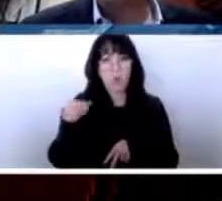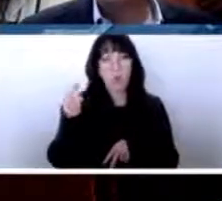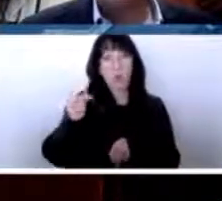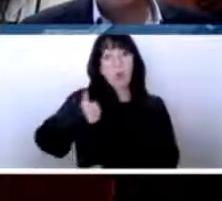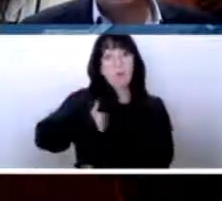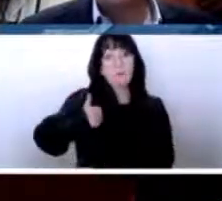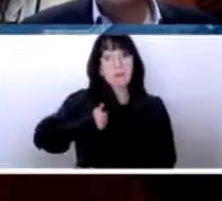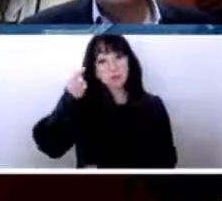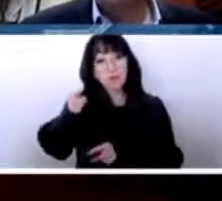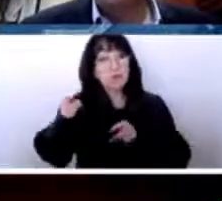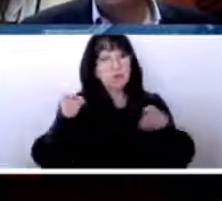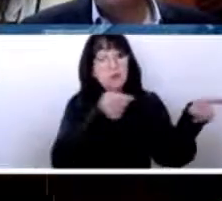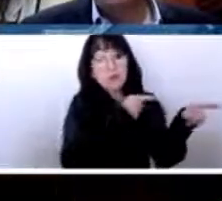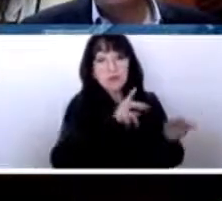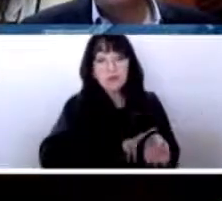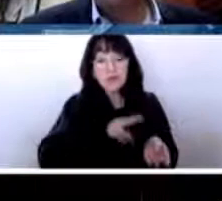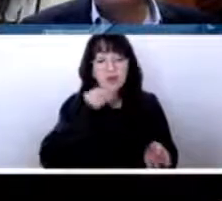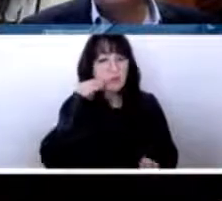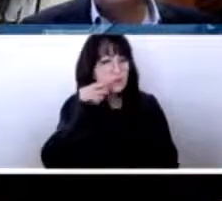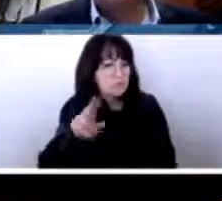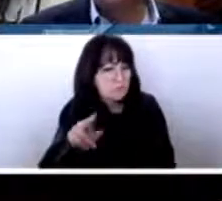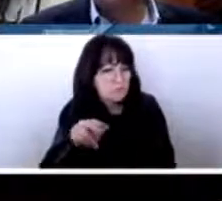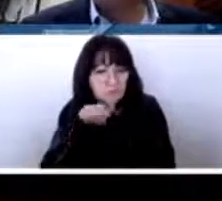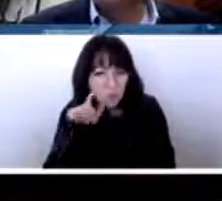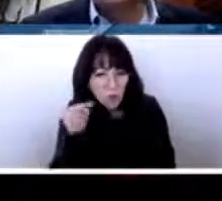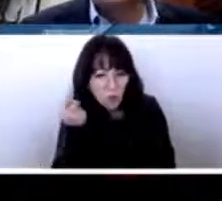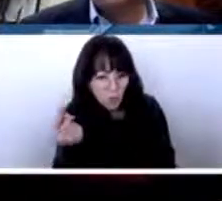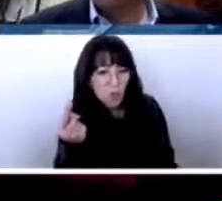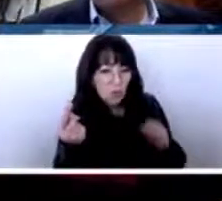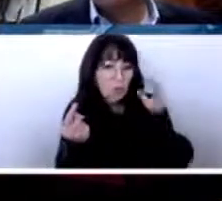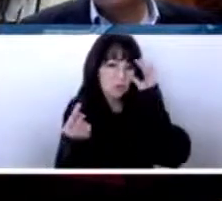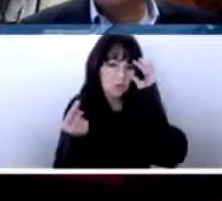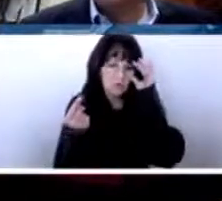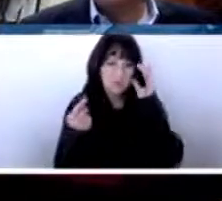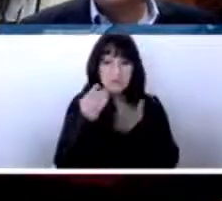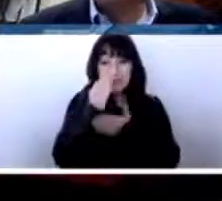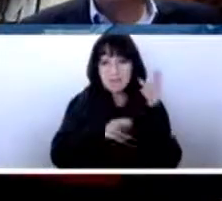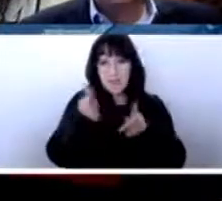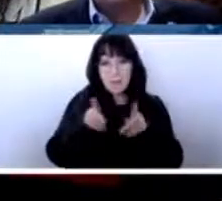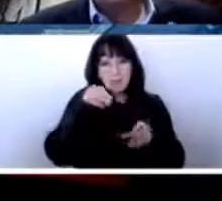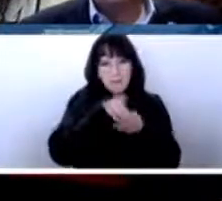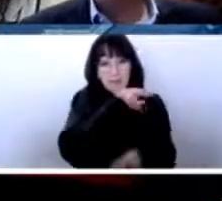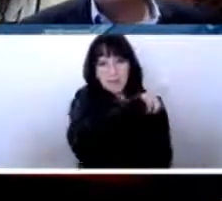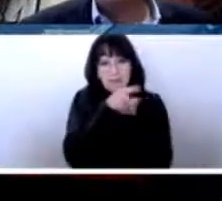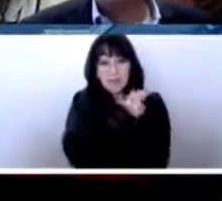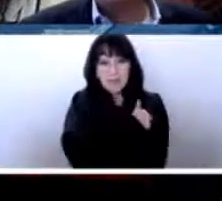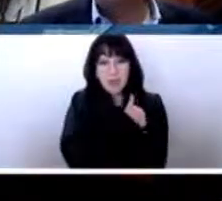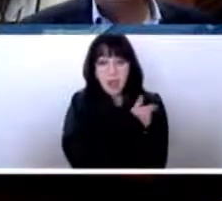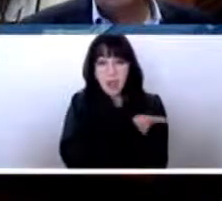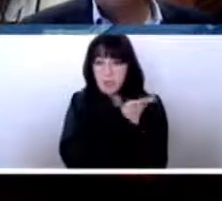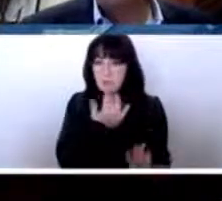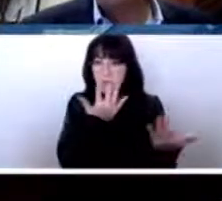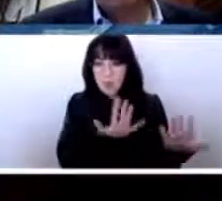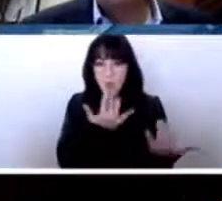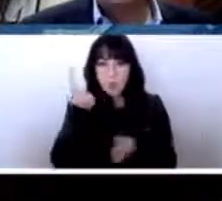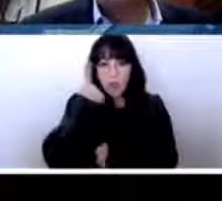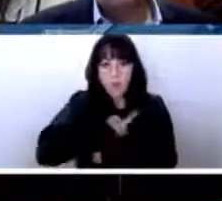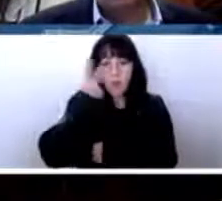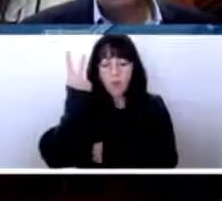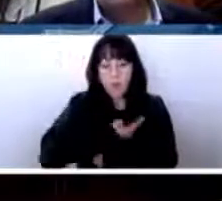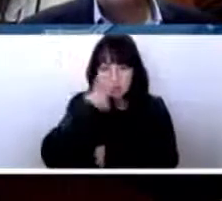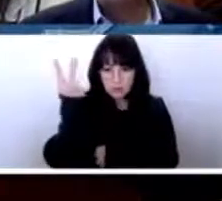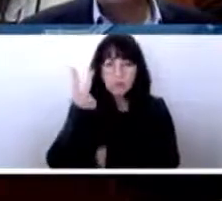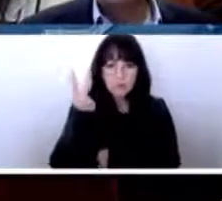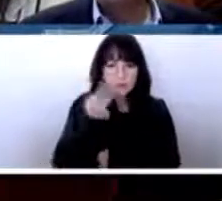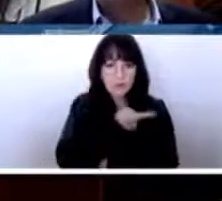for the hospitals. We're hearing from the medical community that there are people staying in the hospitals days waiting to get a bed in some type of